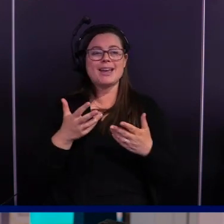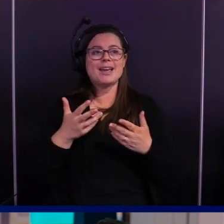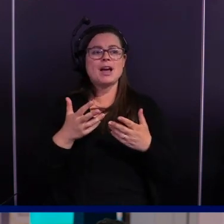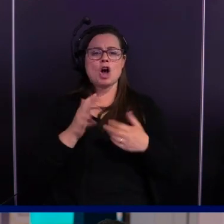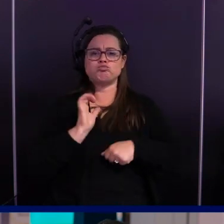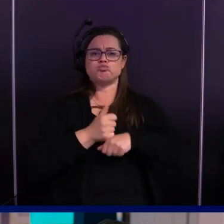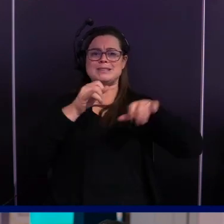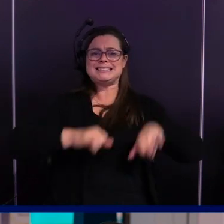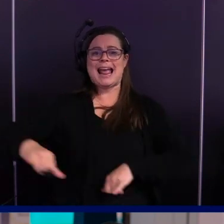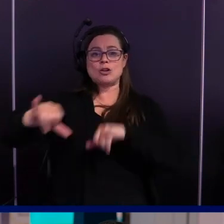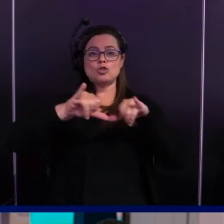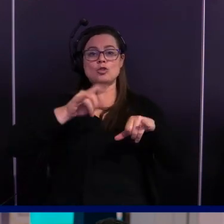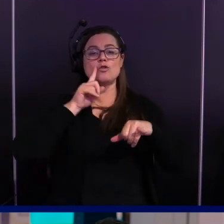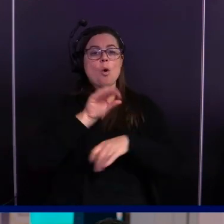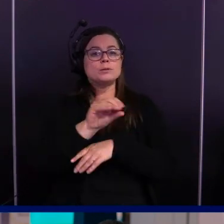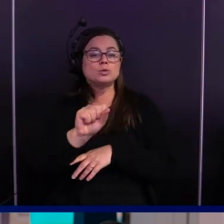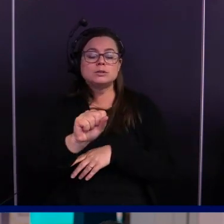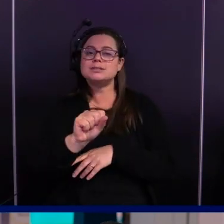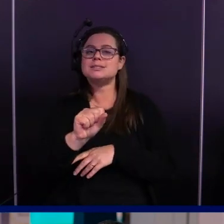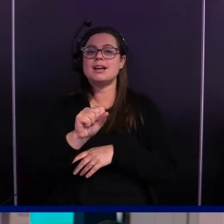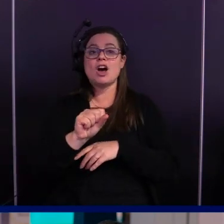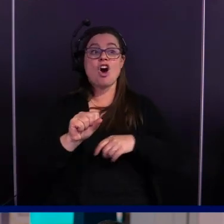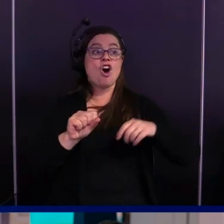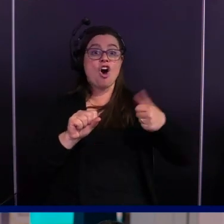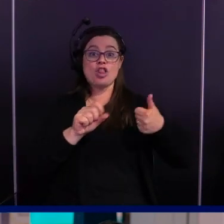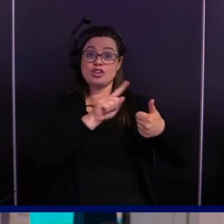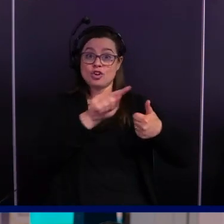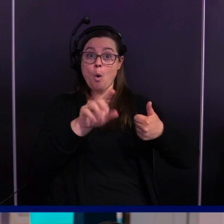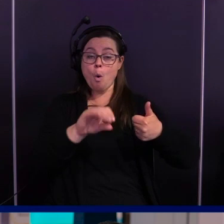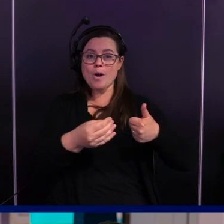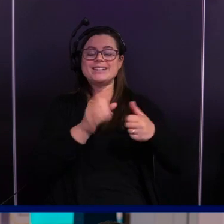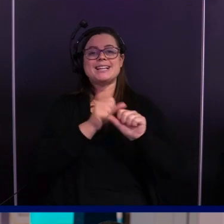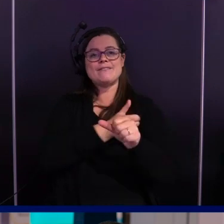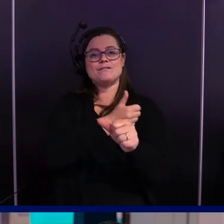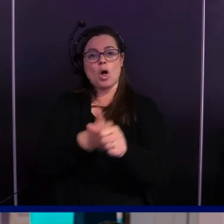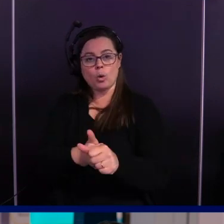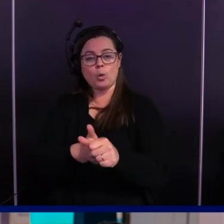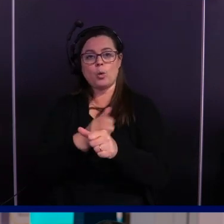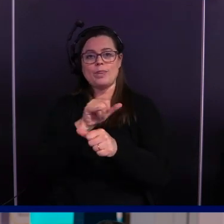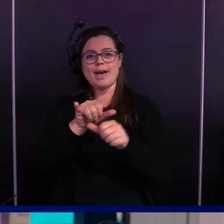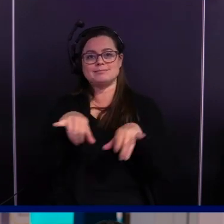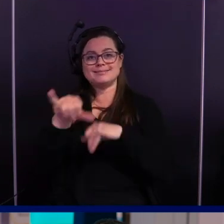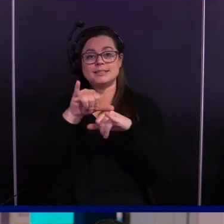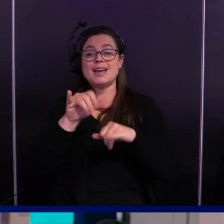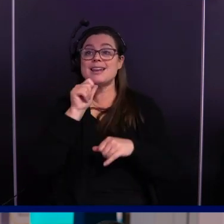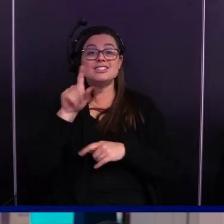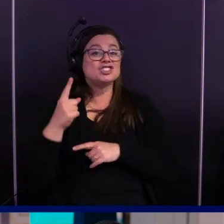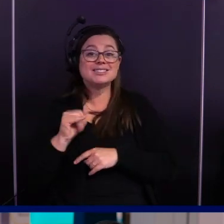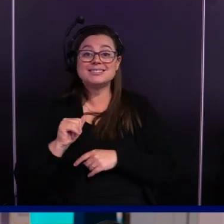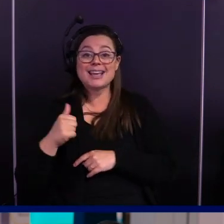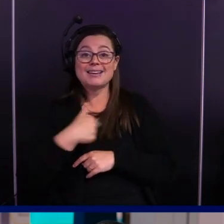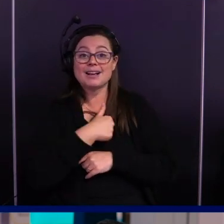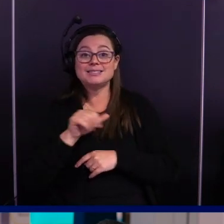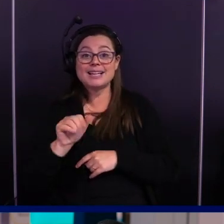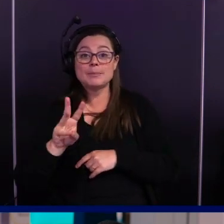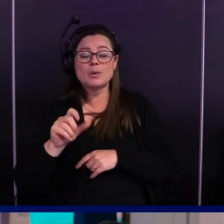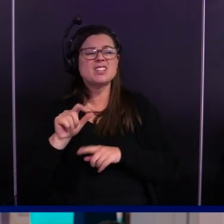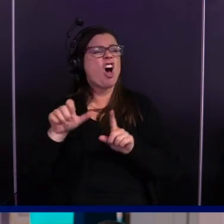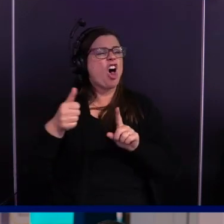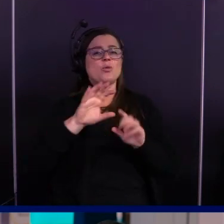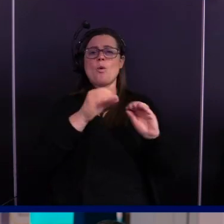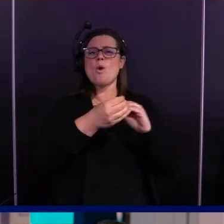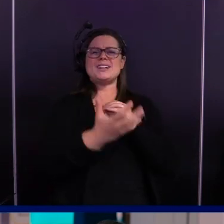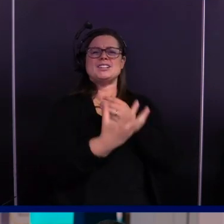standard, open source standard, so that other organizations also can follow. And not only AWS, there are many other organizations are contributing